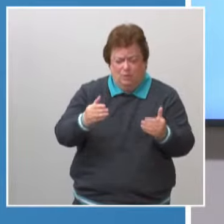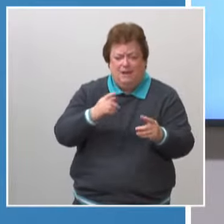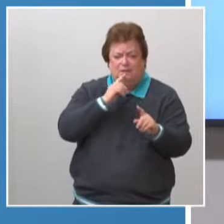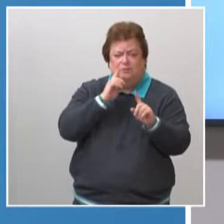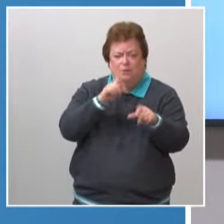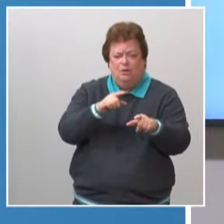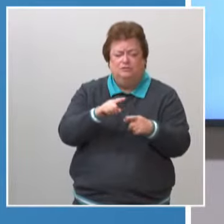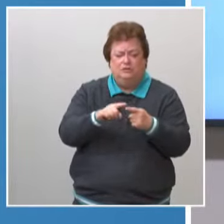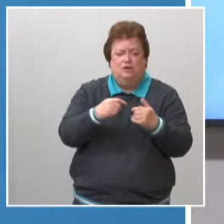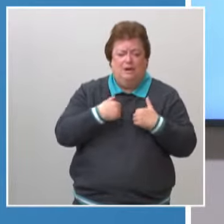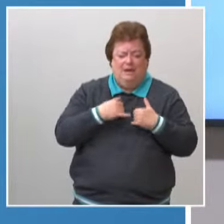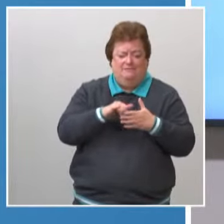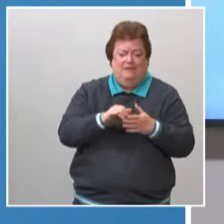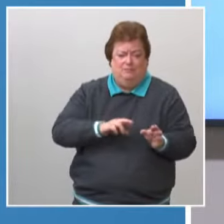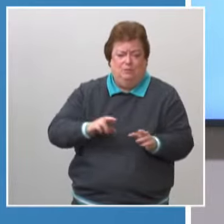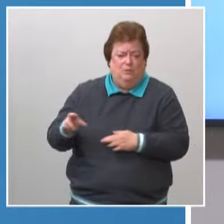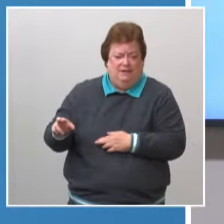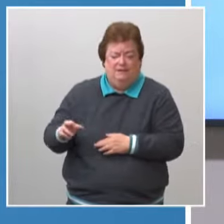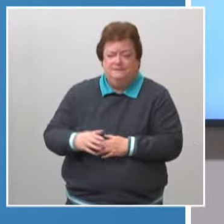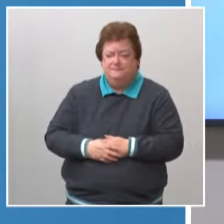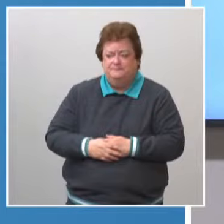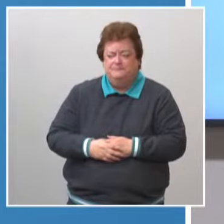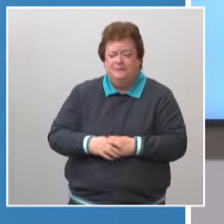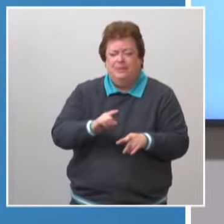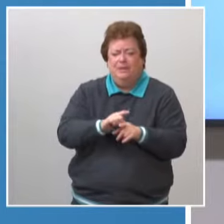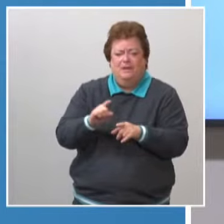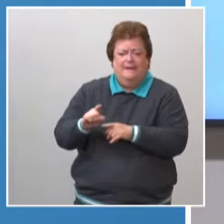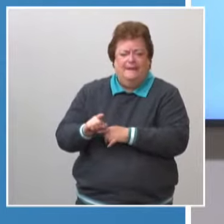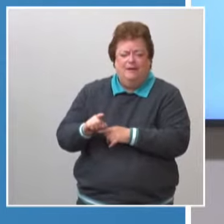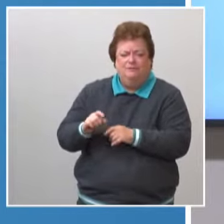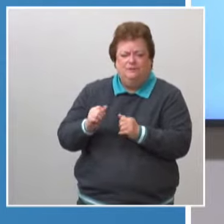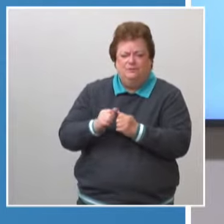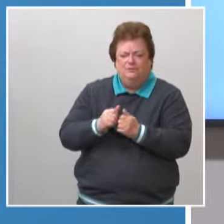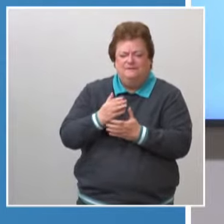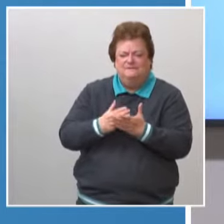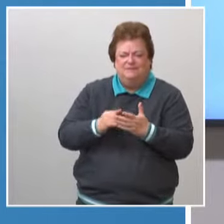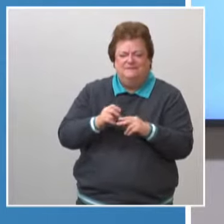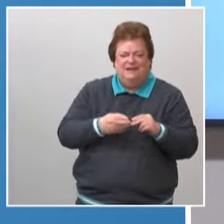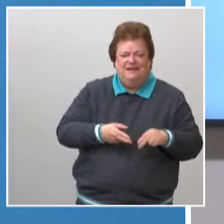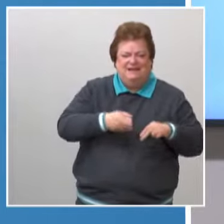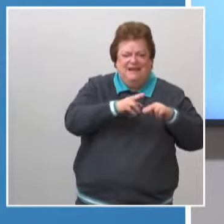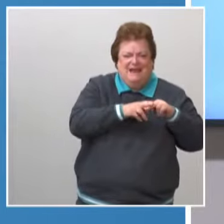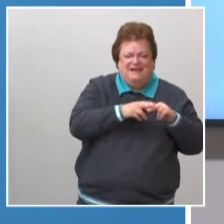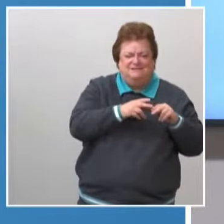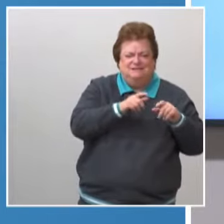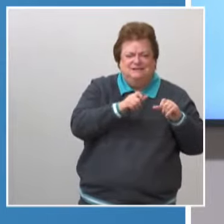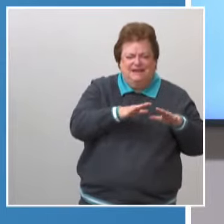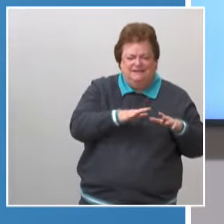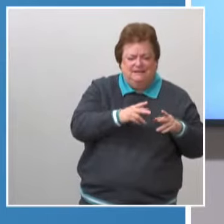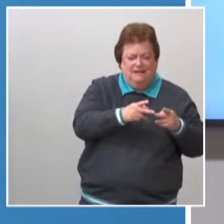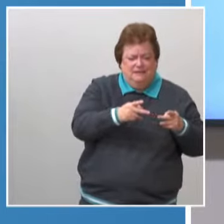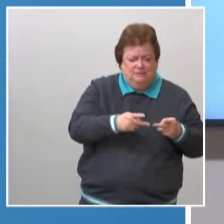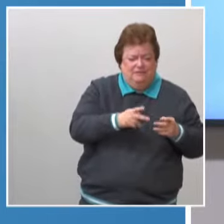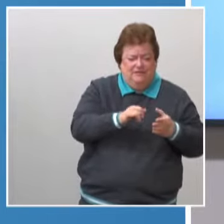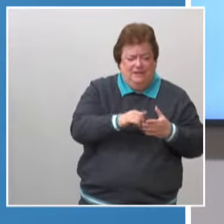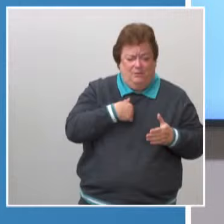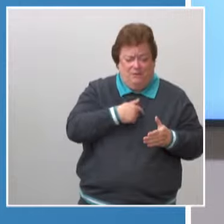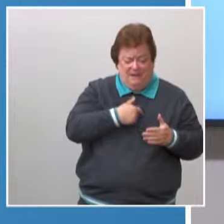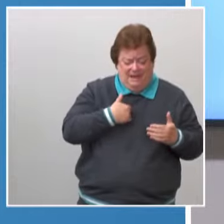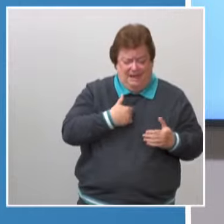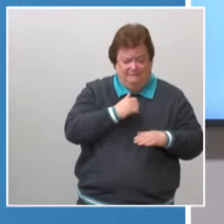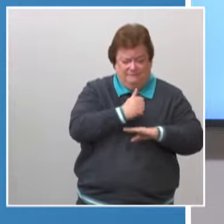that they have them on hand. And also I think with some of the enhanced testing locations that we have in